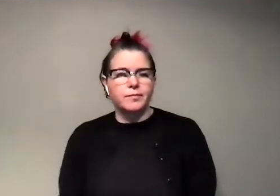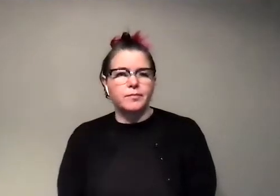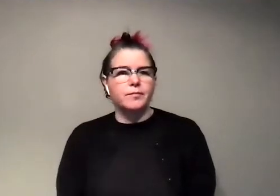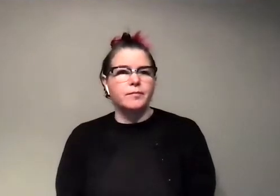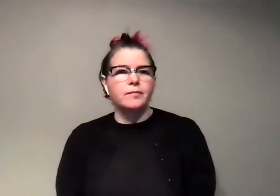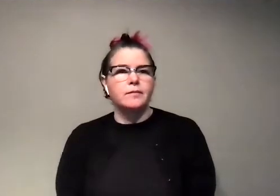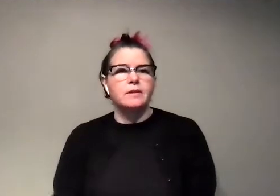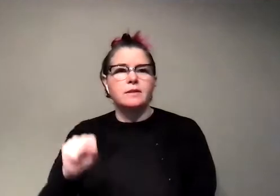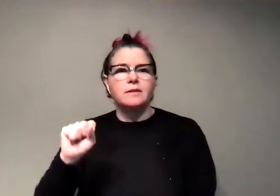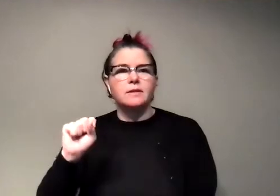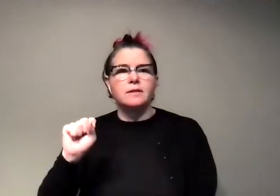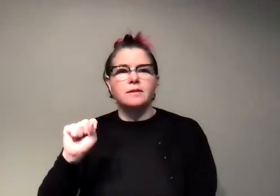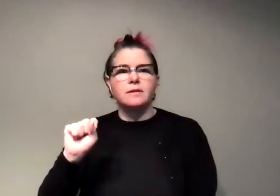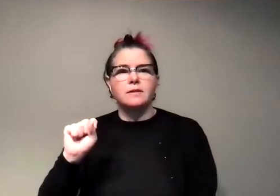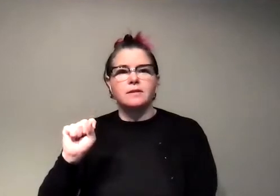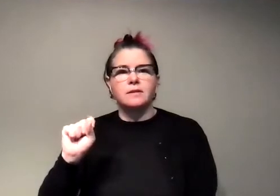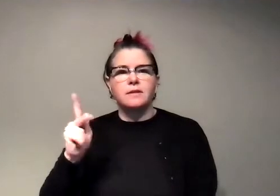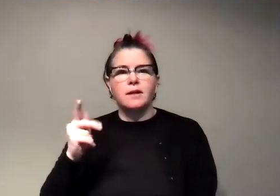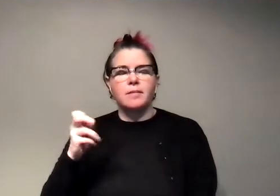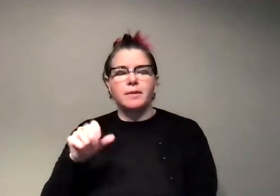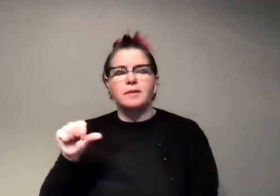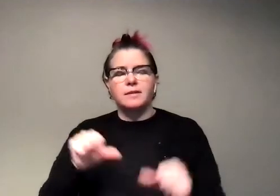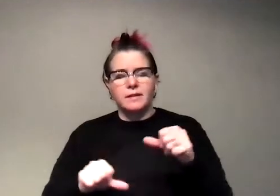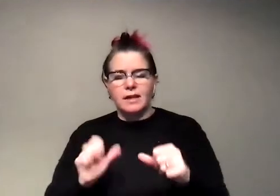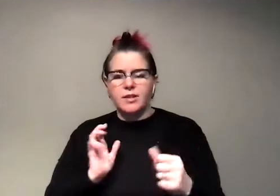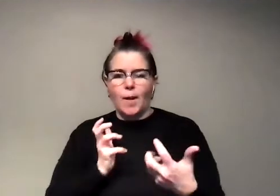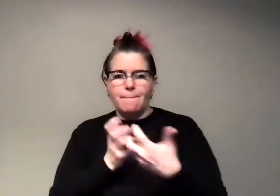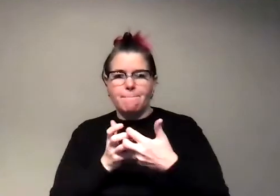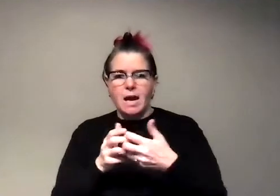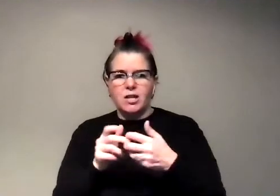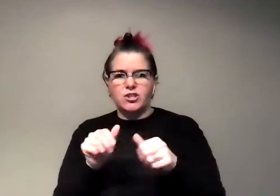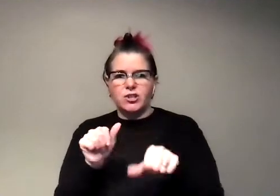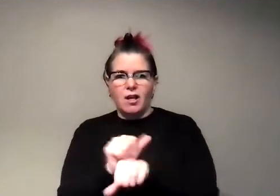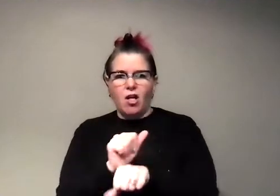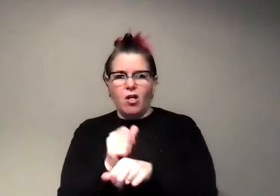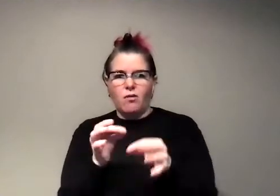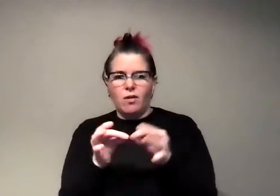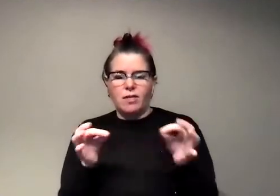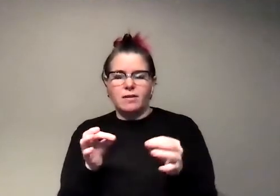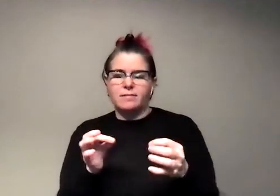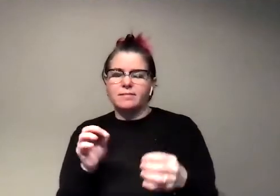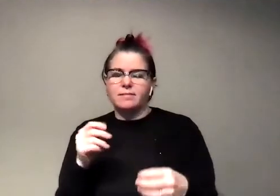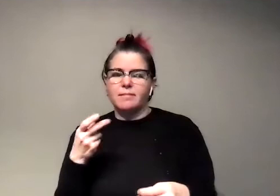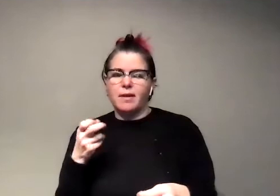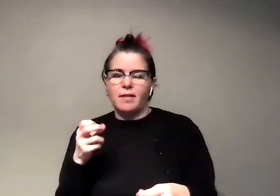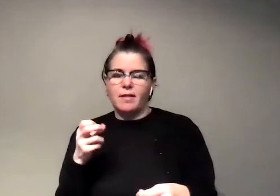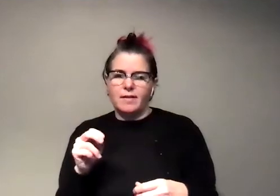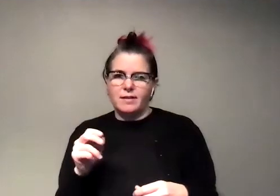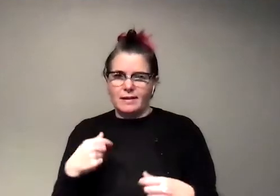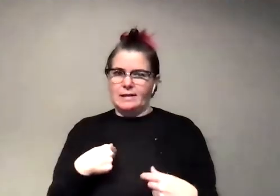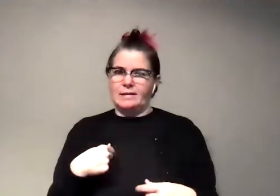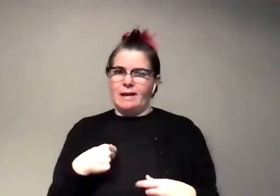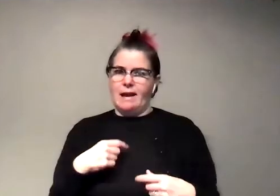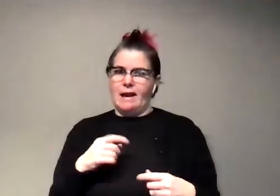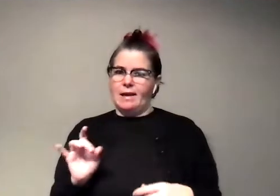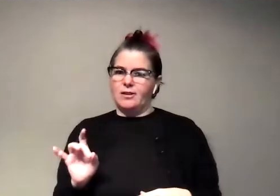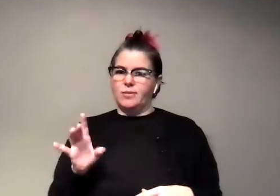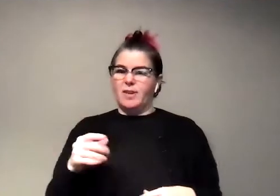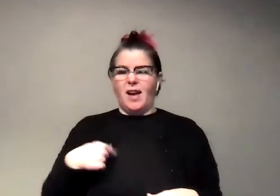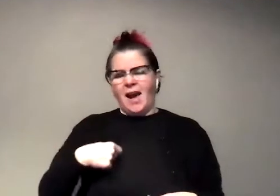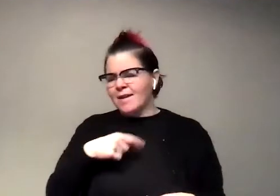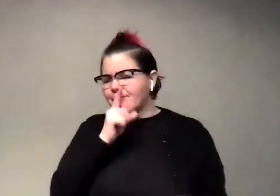Scientist runs on Python. Our whole matching algorithm is Python. So that's all I can contribute there. I didn't write.